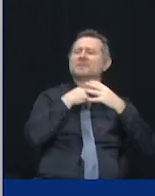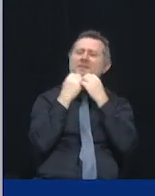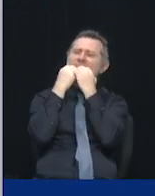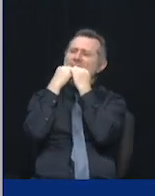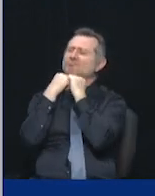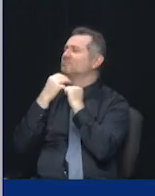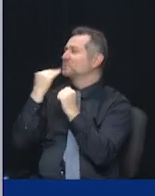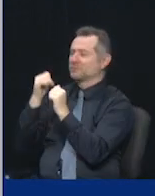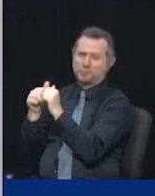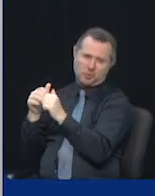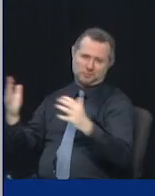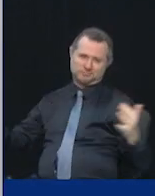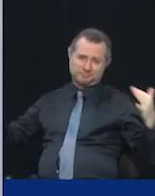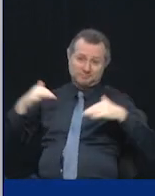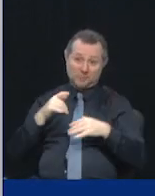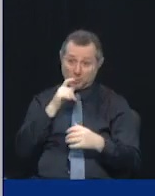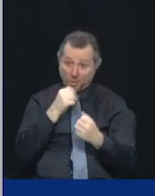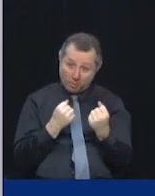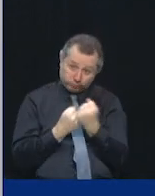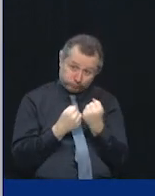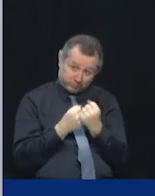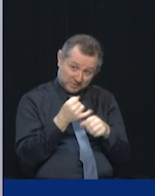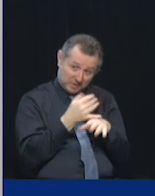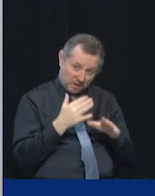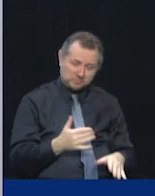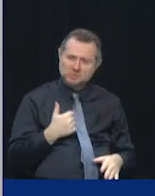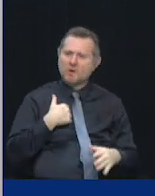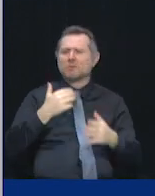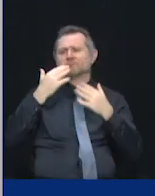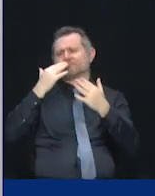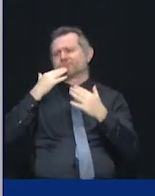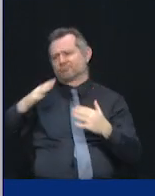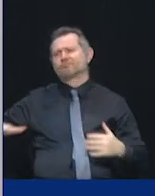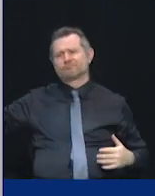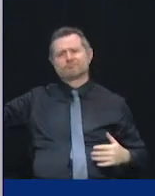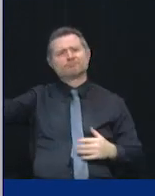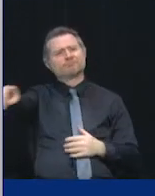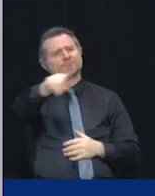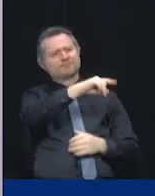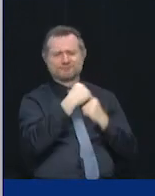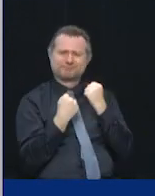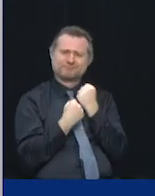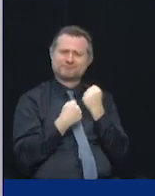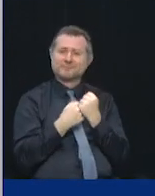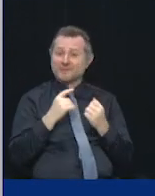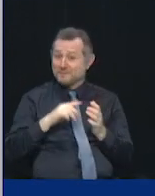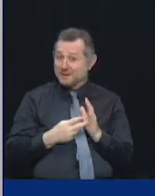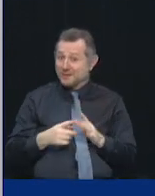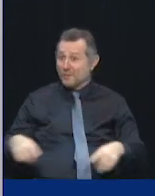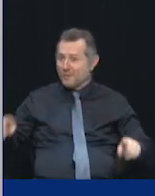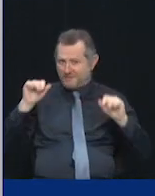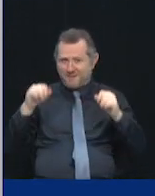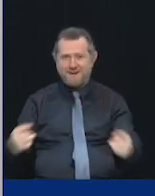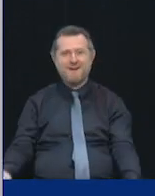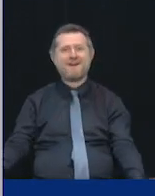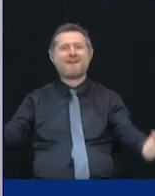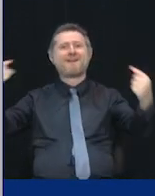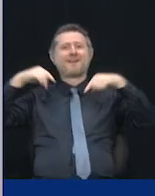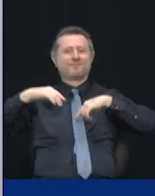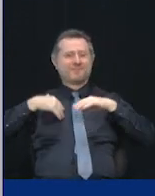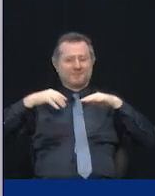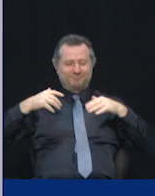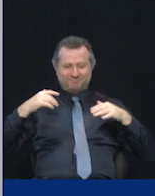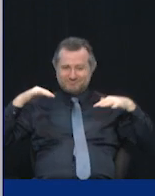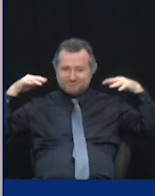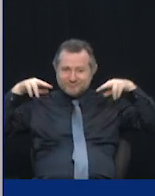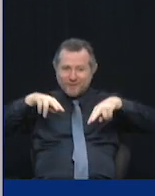this franchise, and we owe everything to them. It's a fitting tribute to our fans that they can be at the Nassau Coliseum in big numbers for the